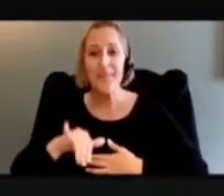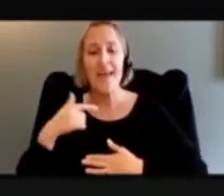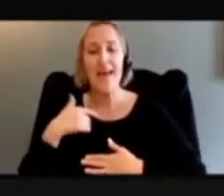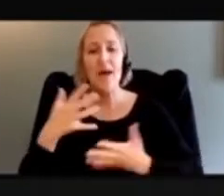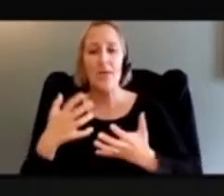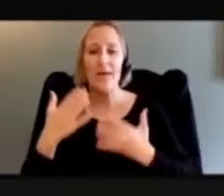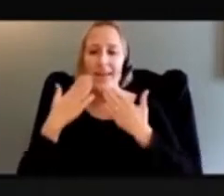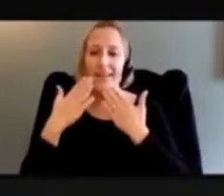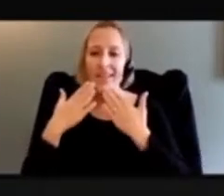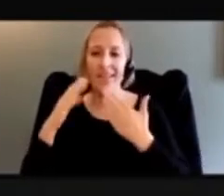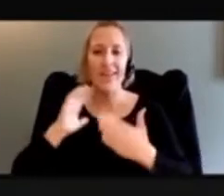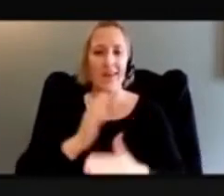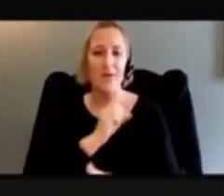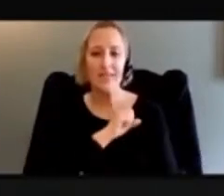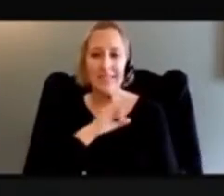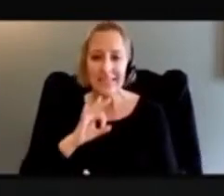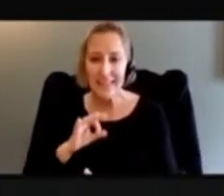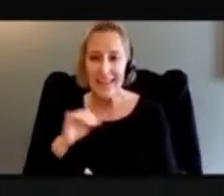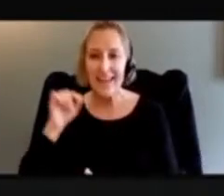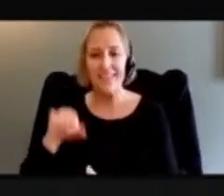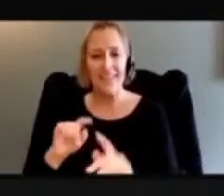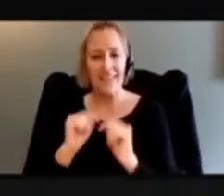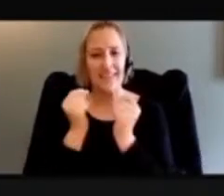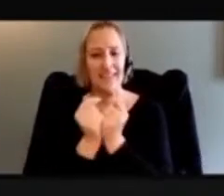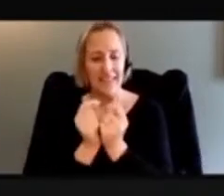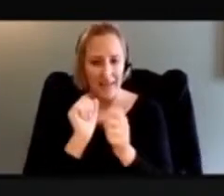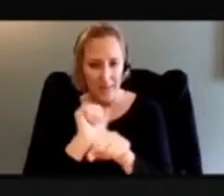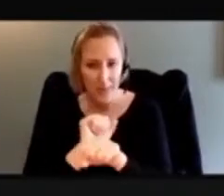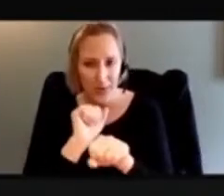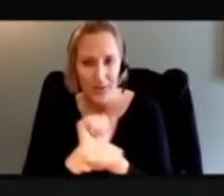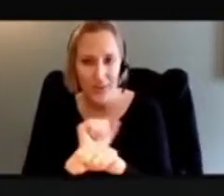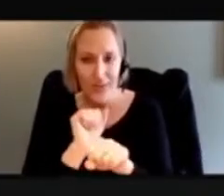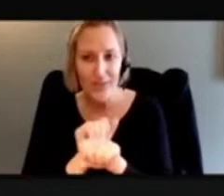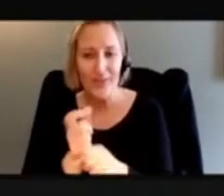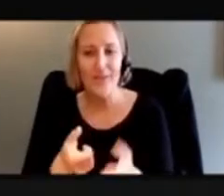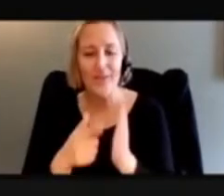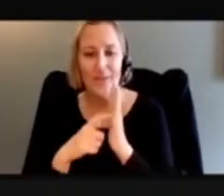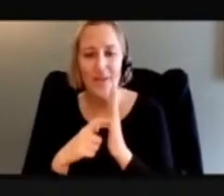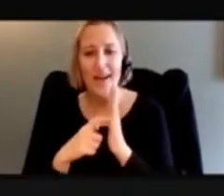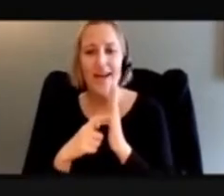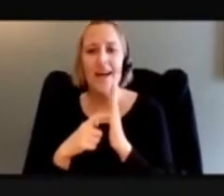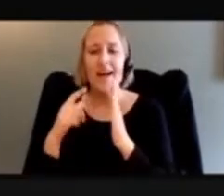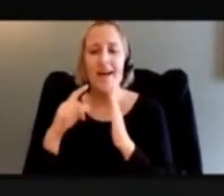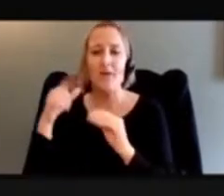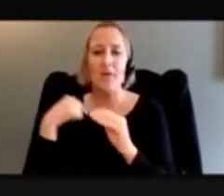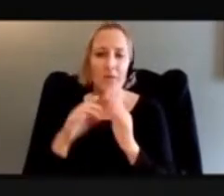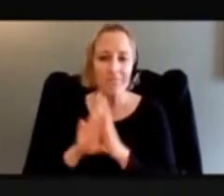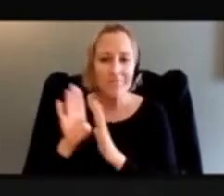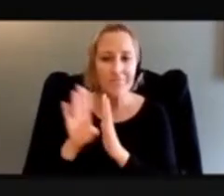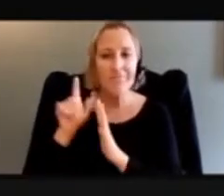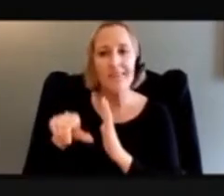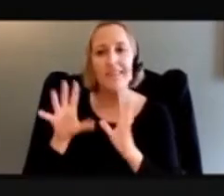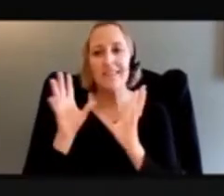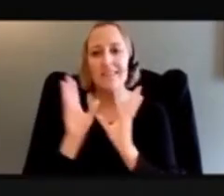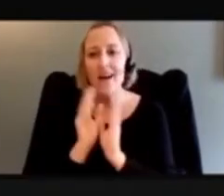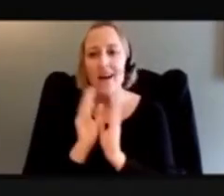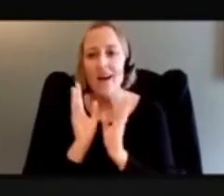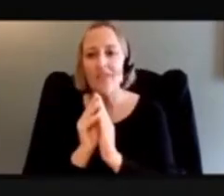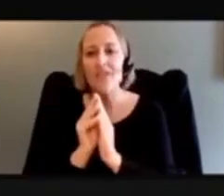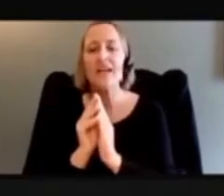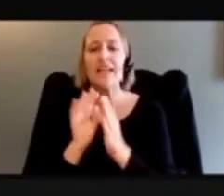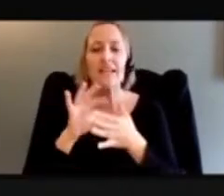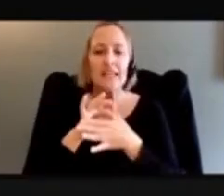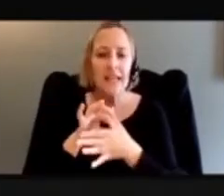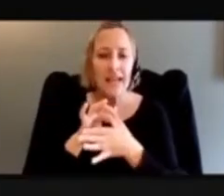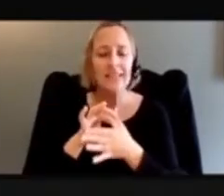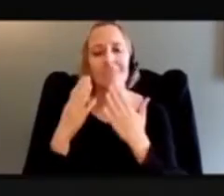staff. This is really a team effort led by Diana in developing the conference and the content. And Rima,